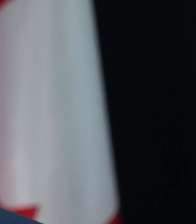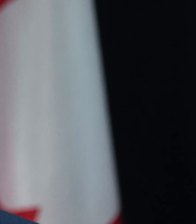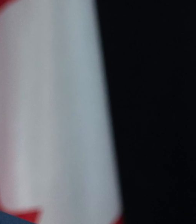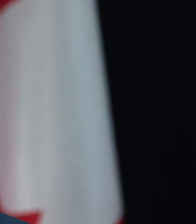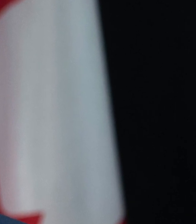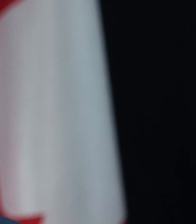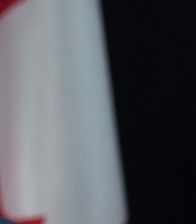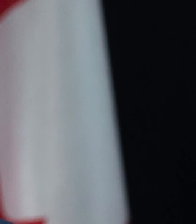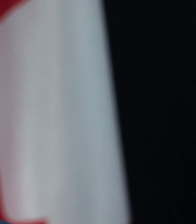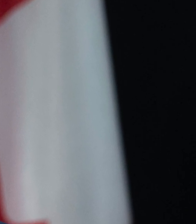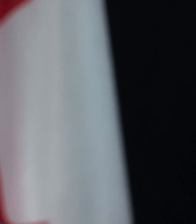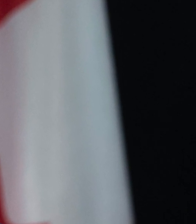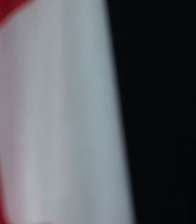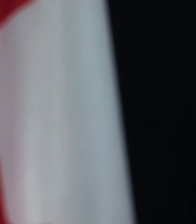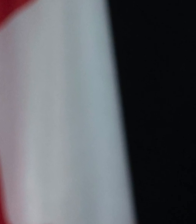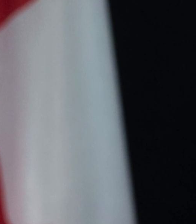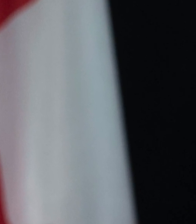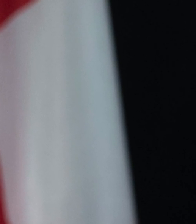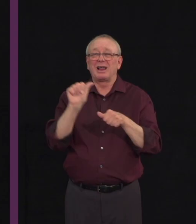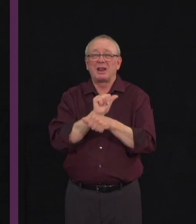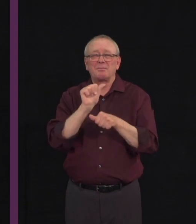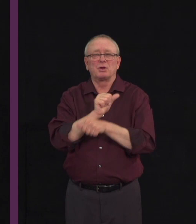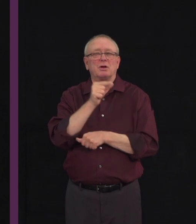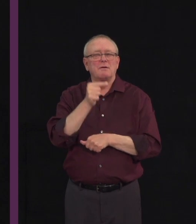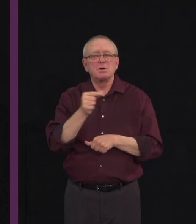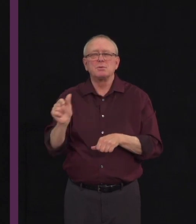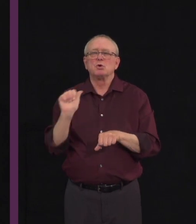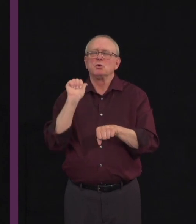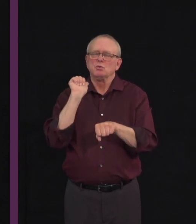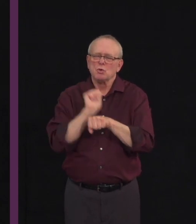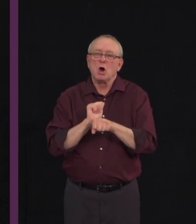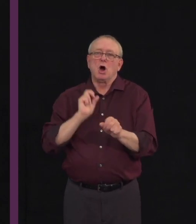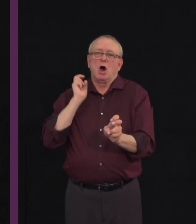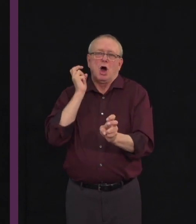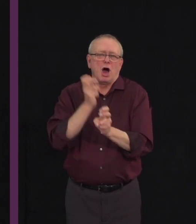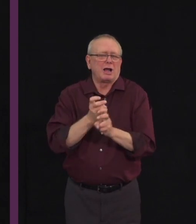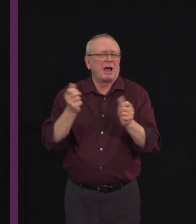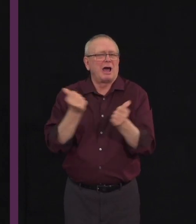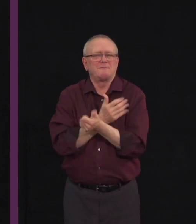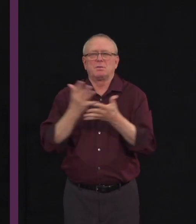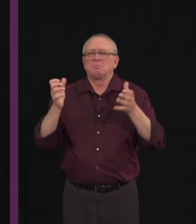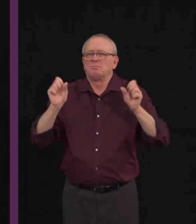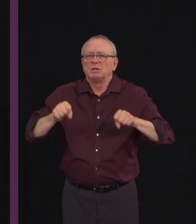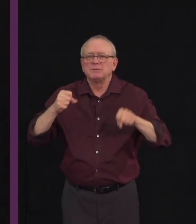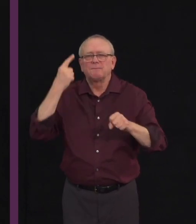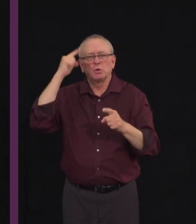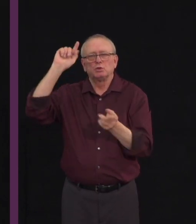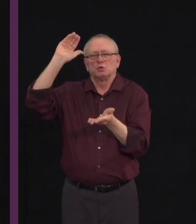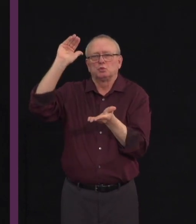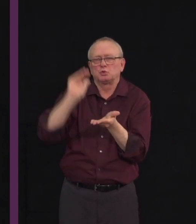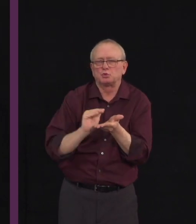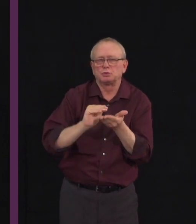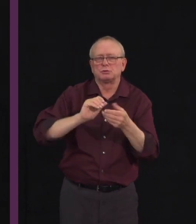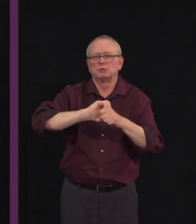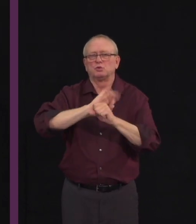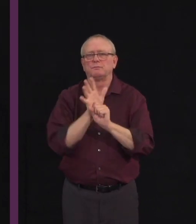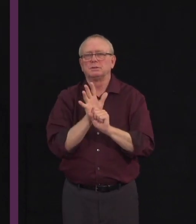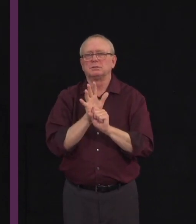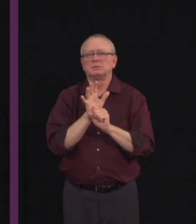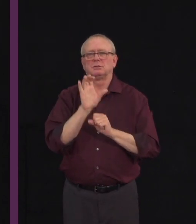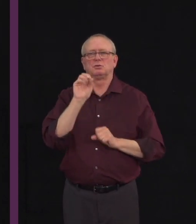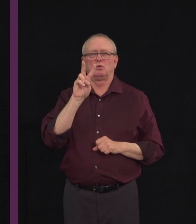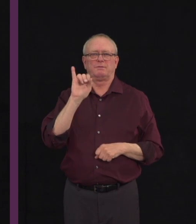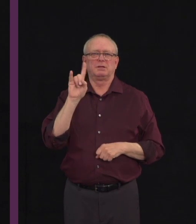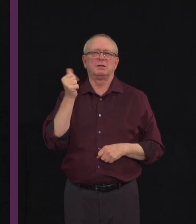on how well we're doing to combat the virus. We can see the measures we put in place are working. The vast majority of Albertans